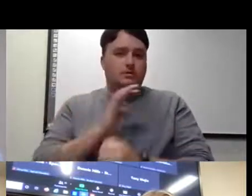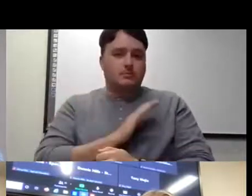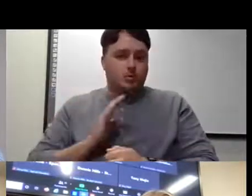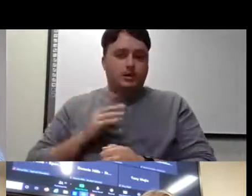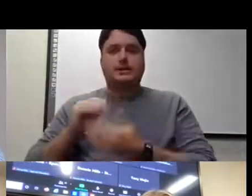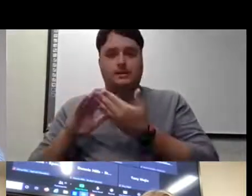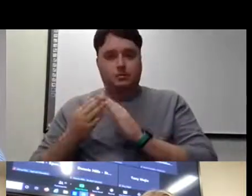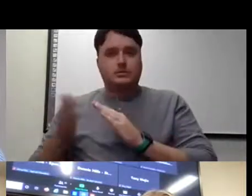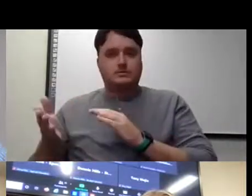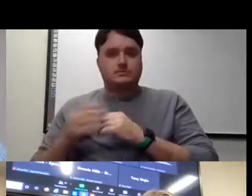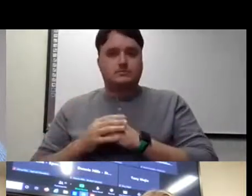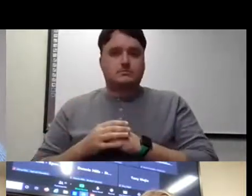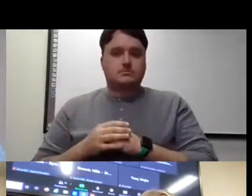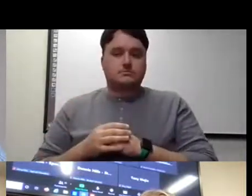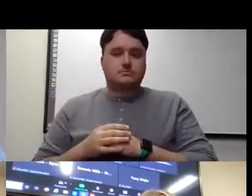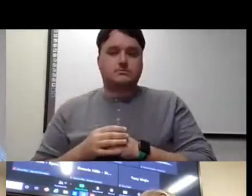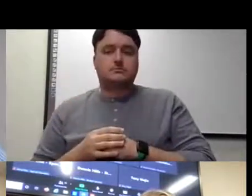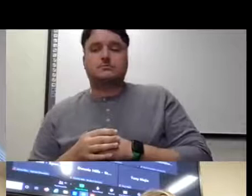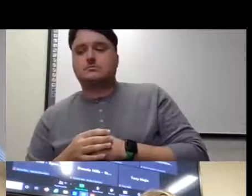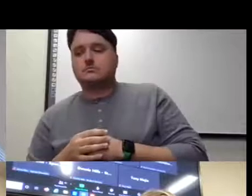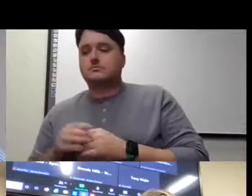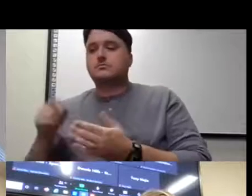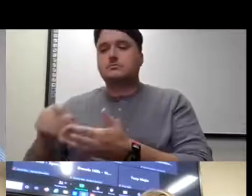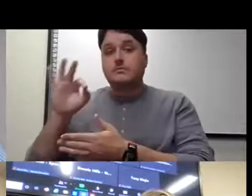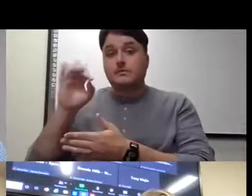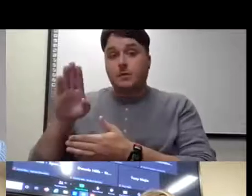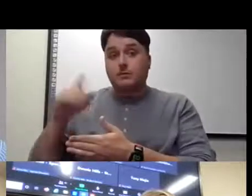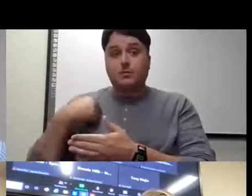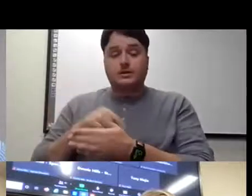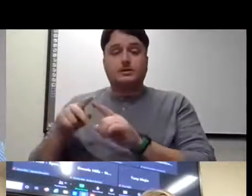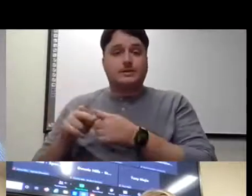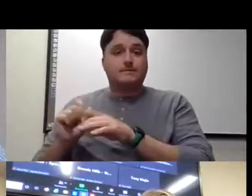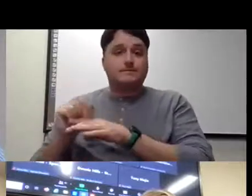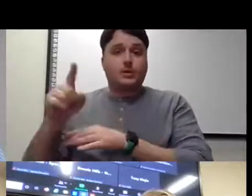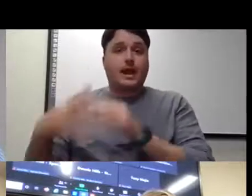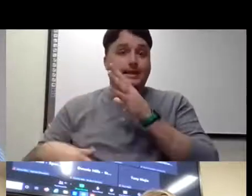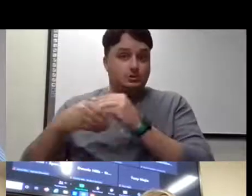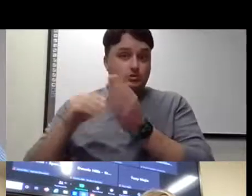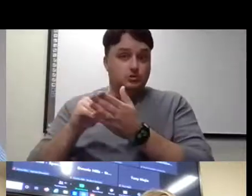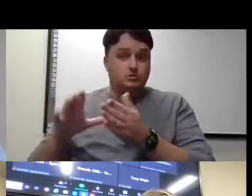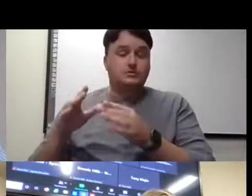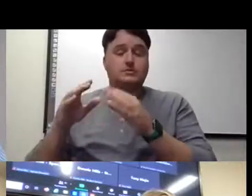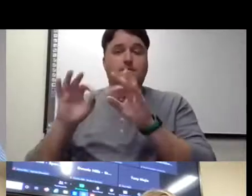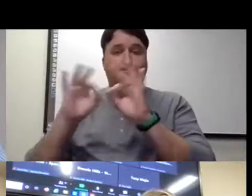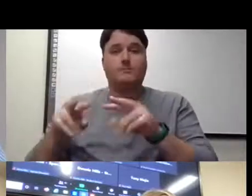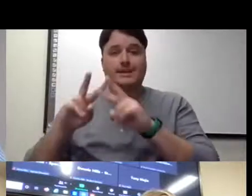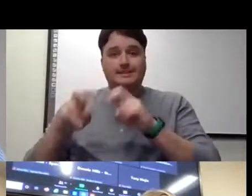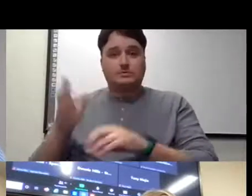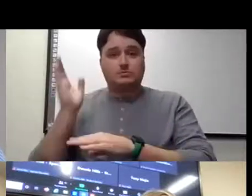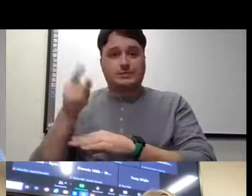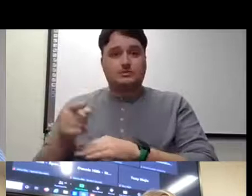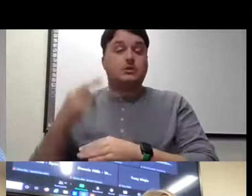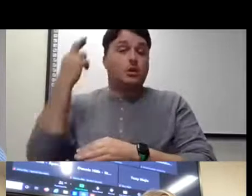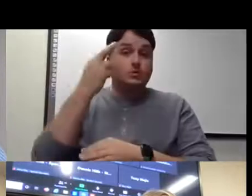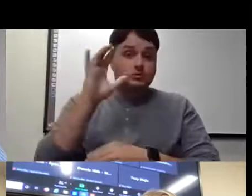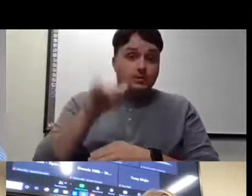community. What you can see in February is we kick forward an additional student formative assessment presentation. The reason to do that